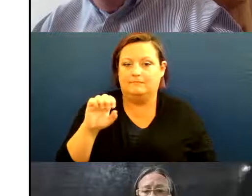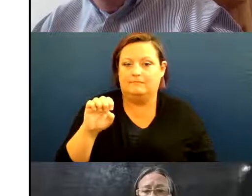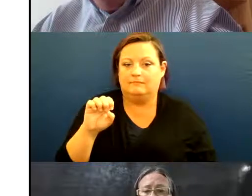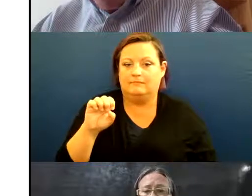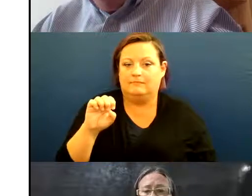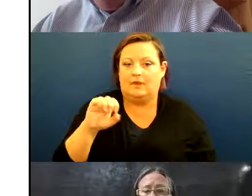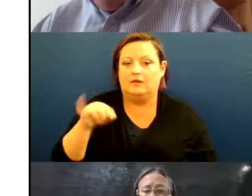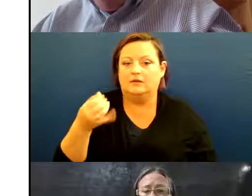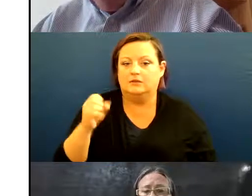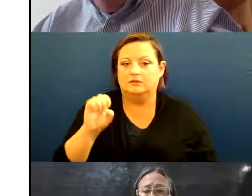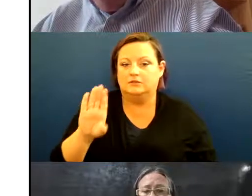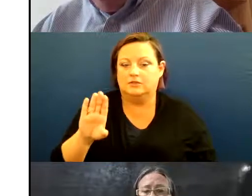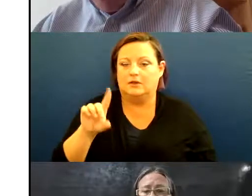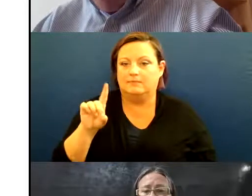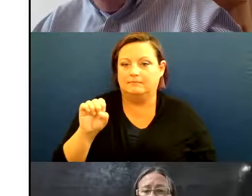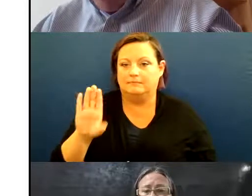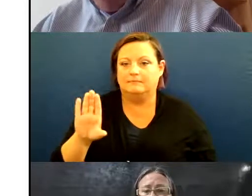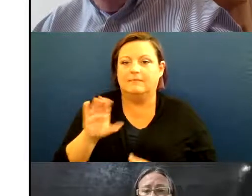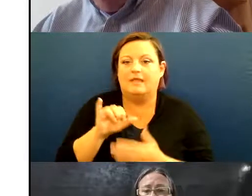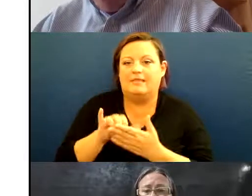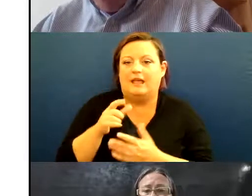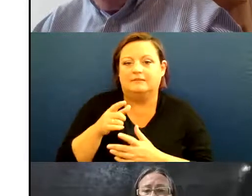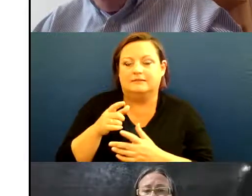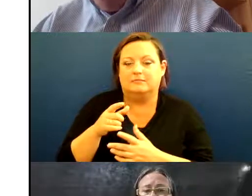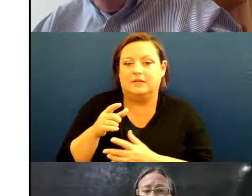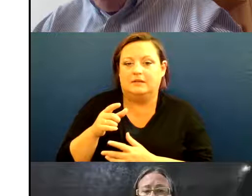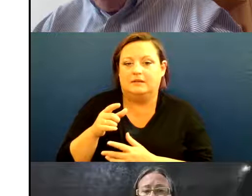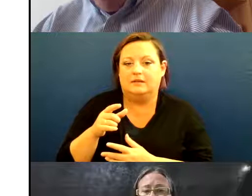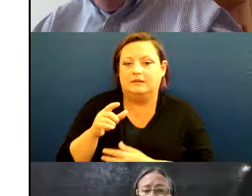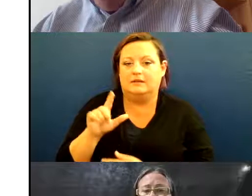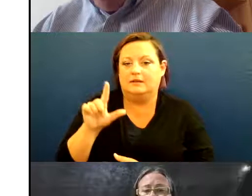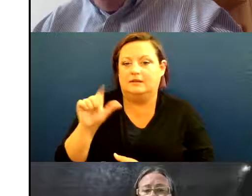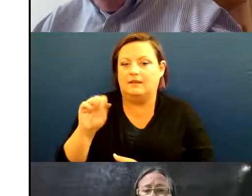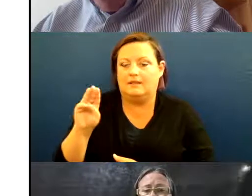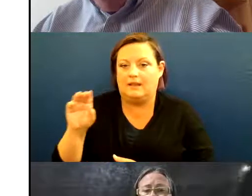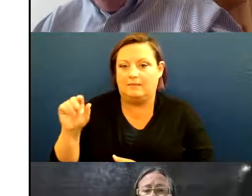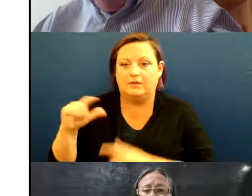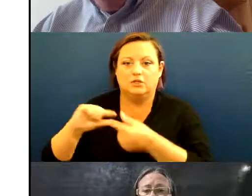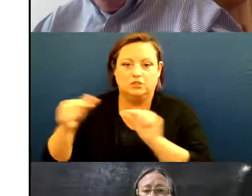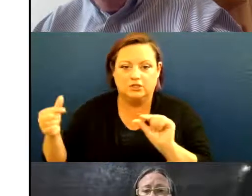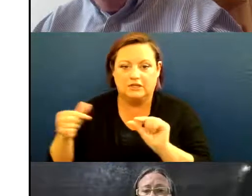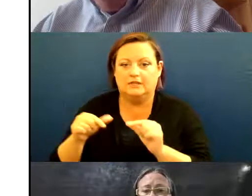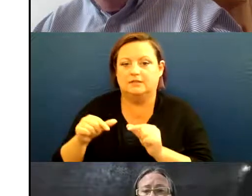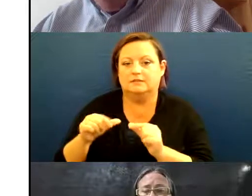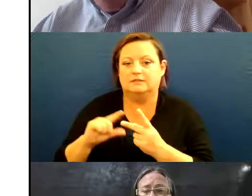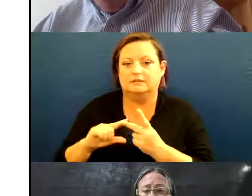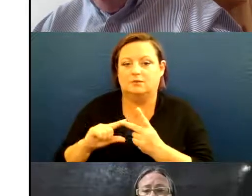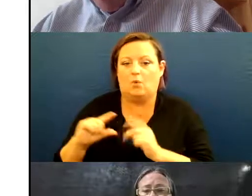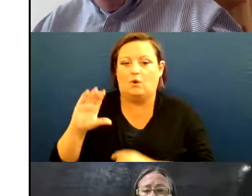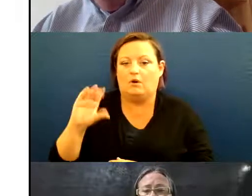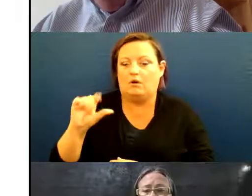by mutations in laminin genes or integrin genes or one type, collagen